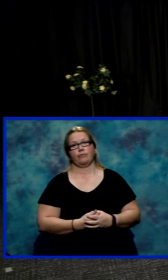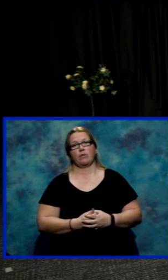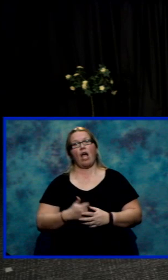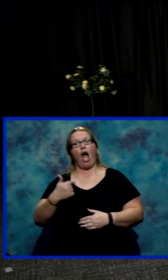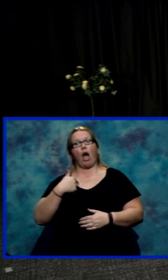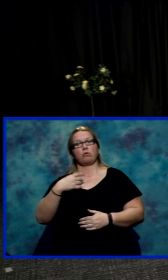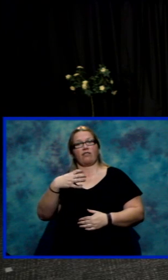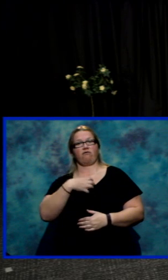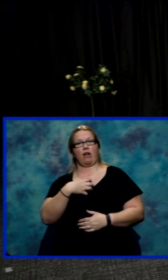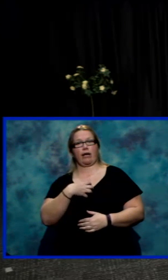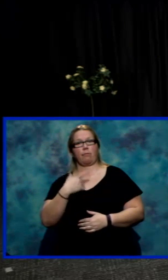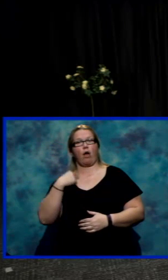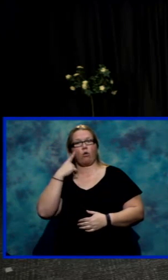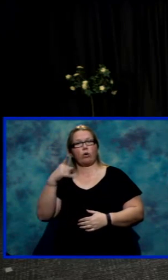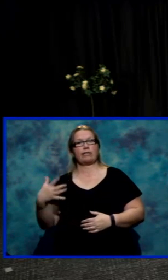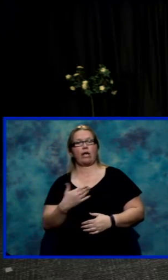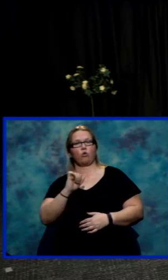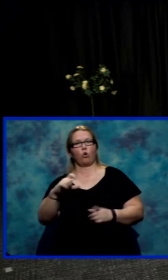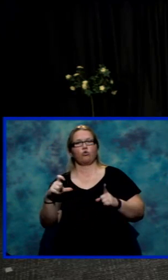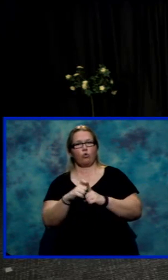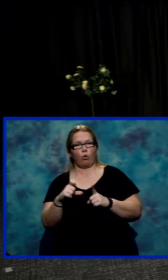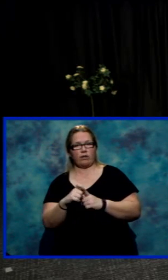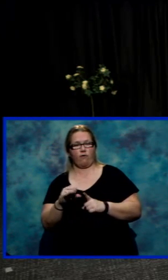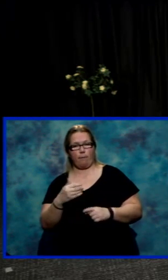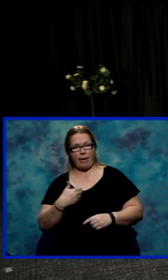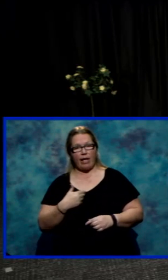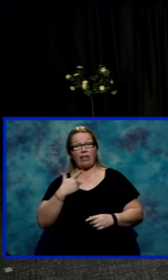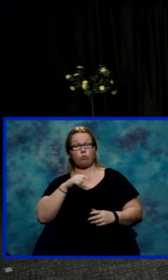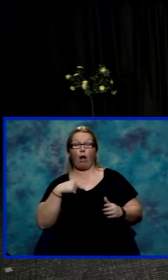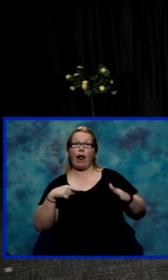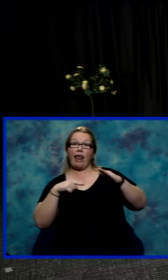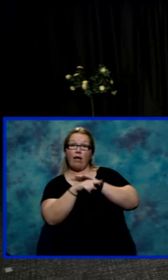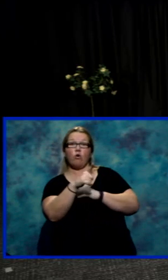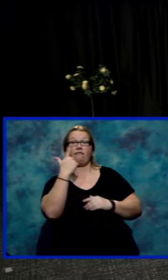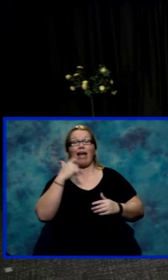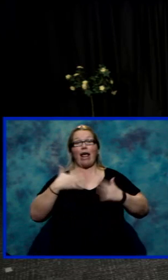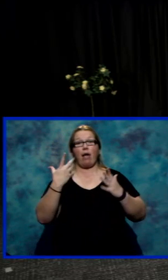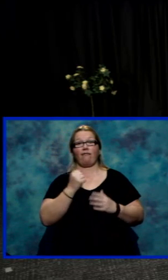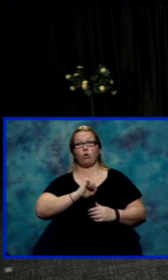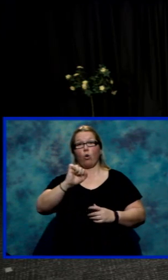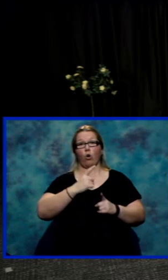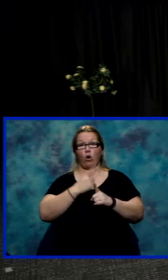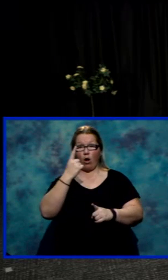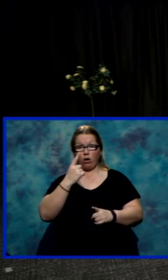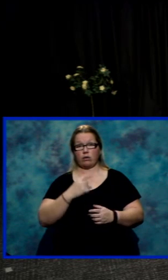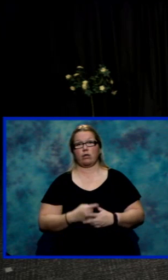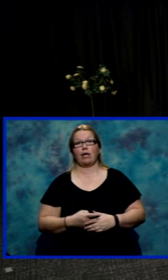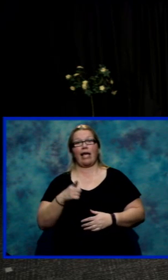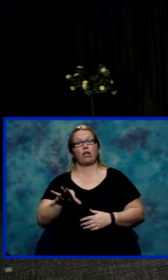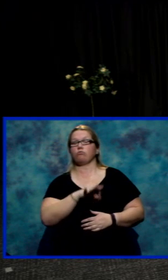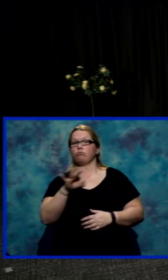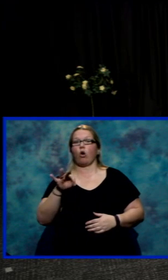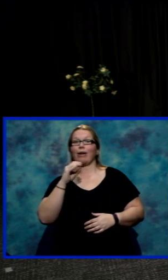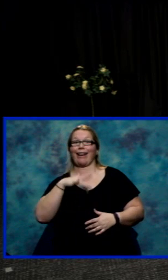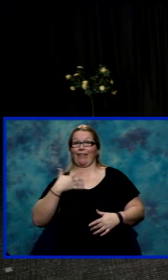afraid because I thought you would take your daughters away from me by force, which is why I left. But if you find anyone who has your gods, he shall not live. In